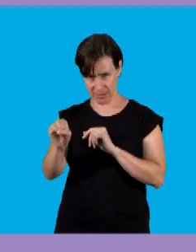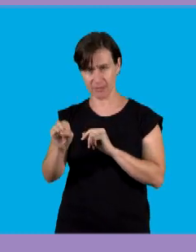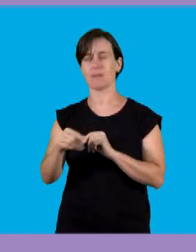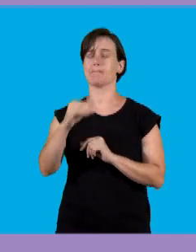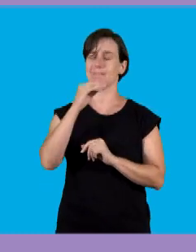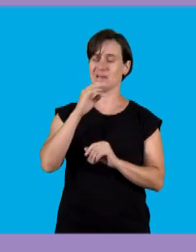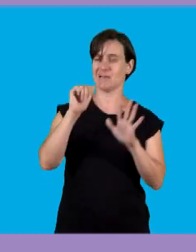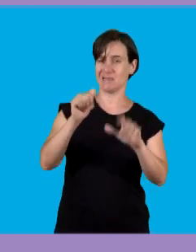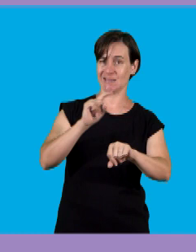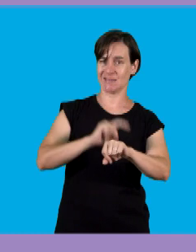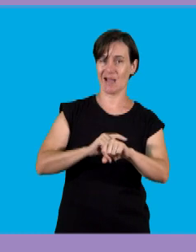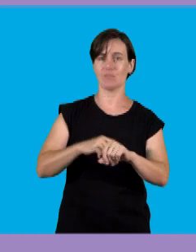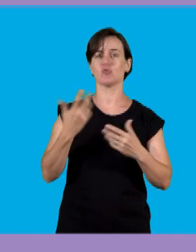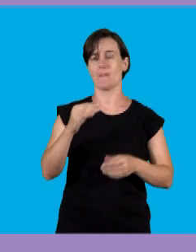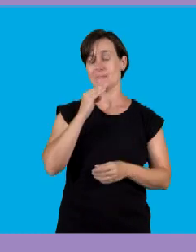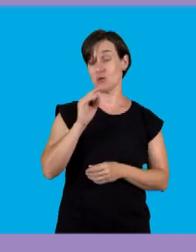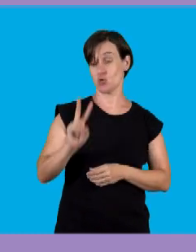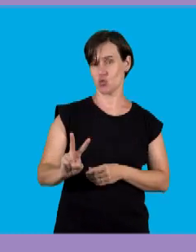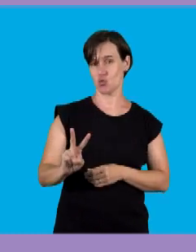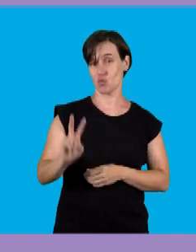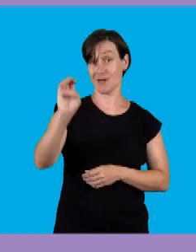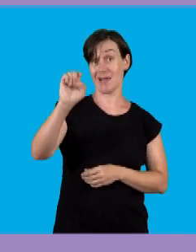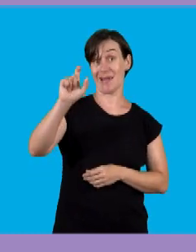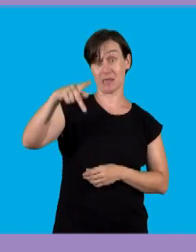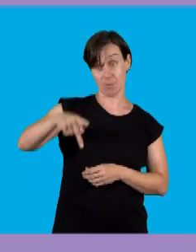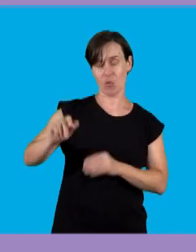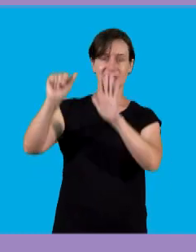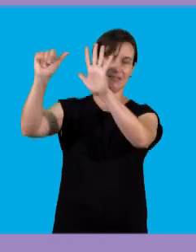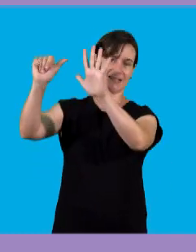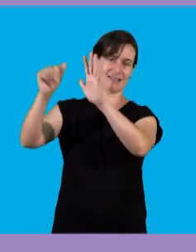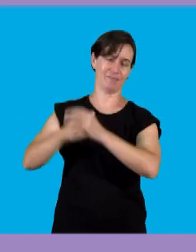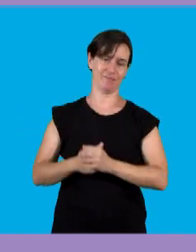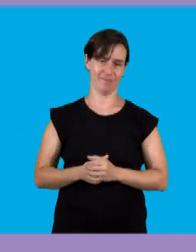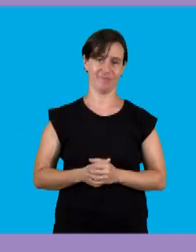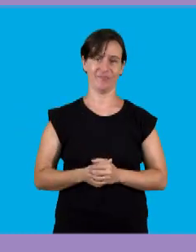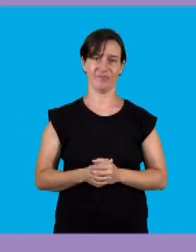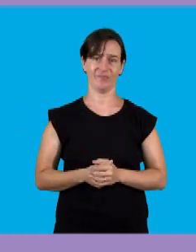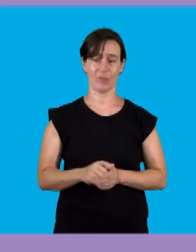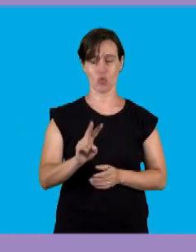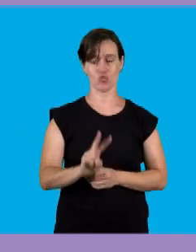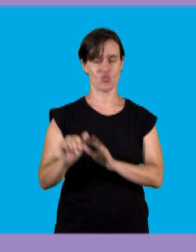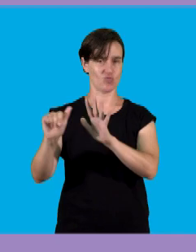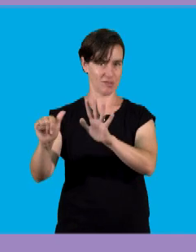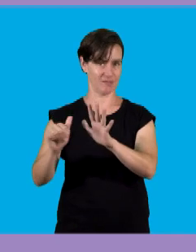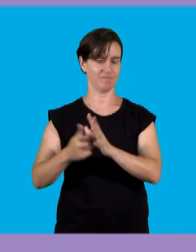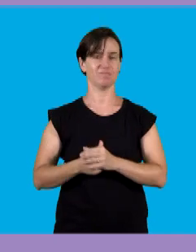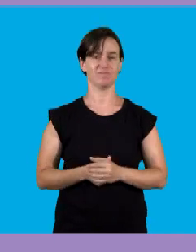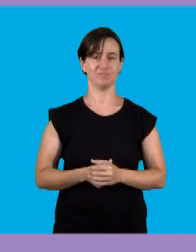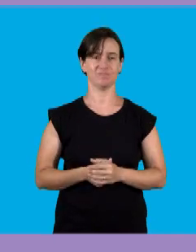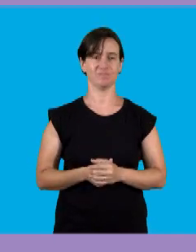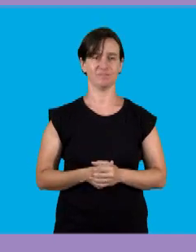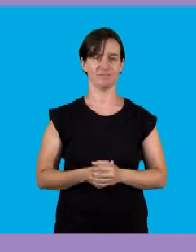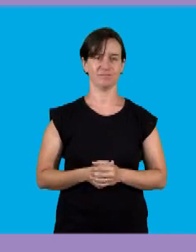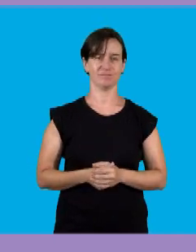5, and 6. So that is going to be 2. And that is going to give us an exponent of 6. So now we know that